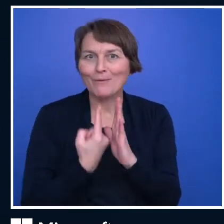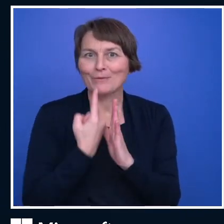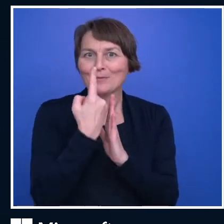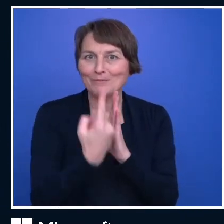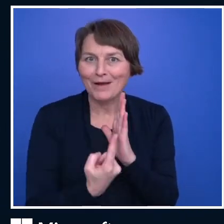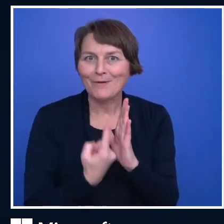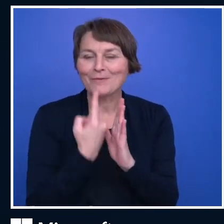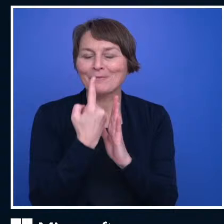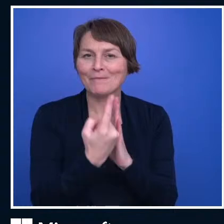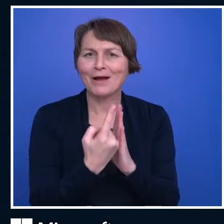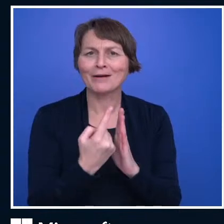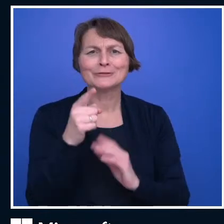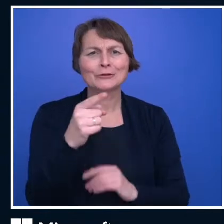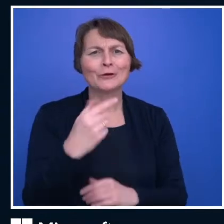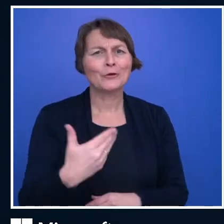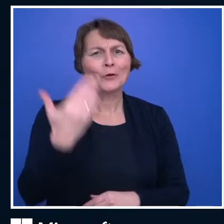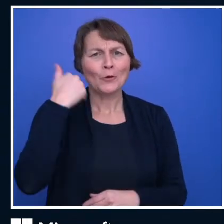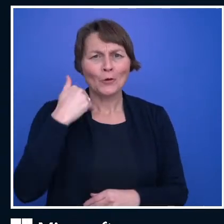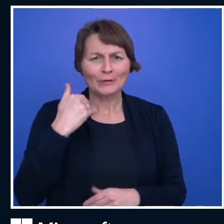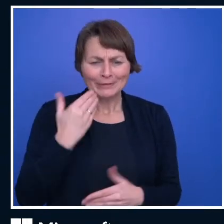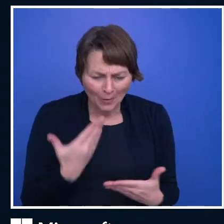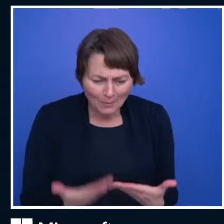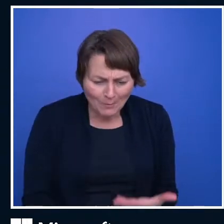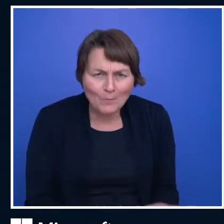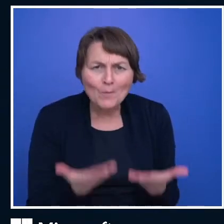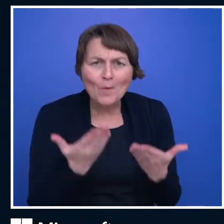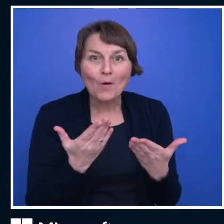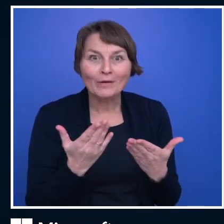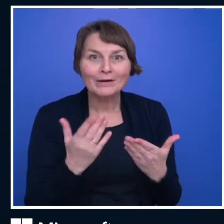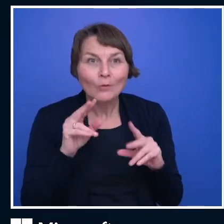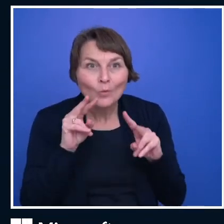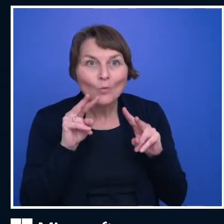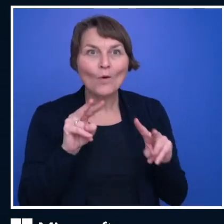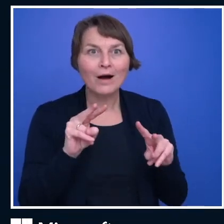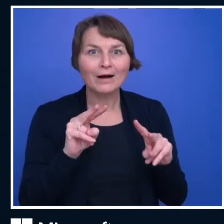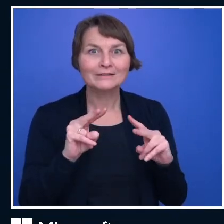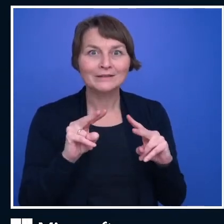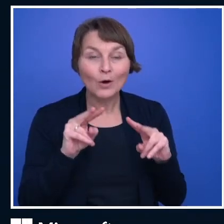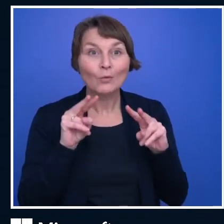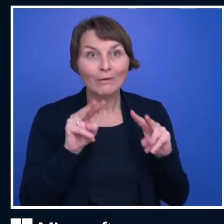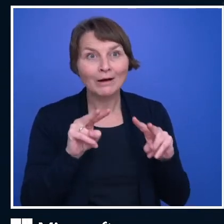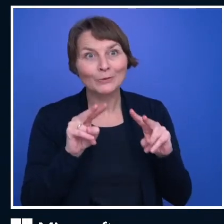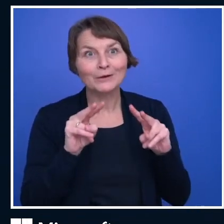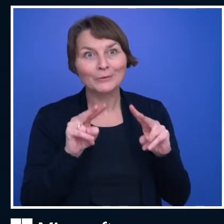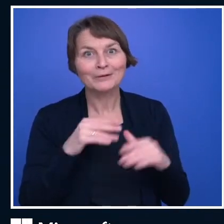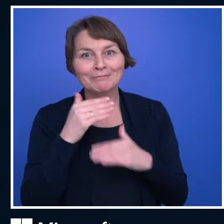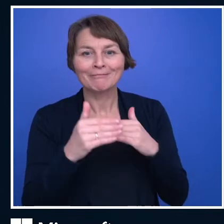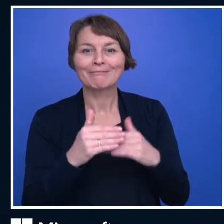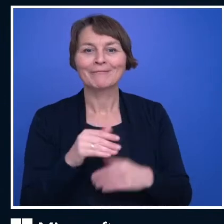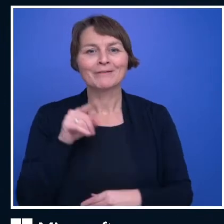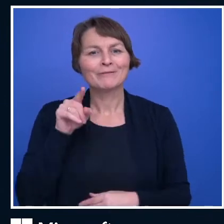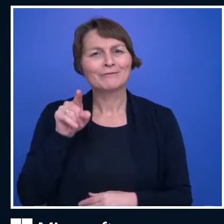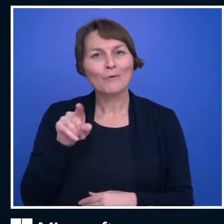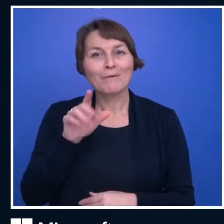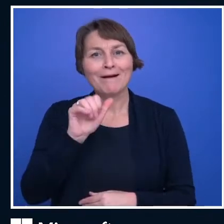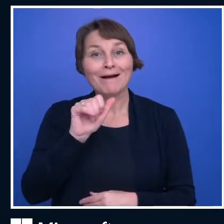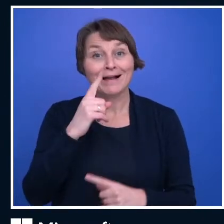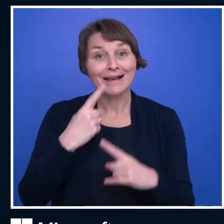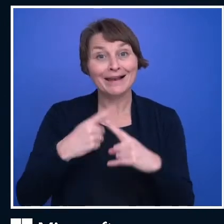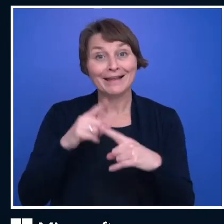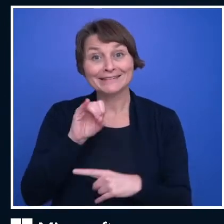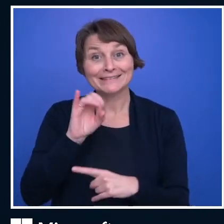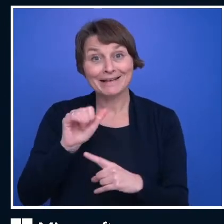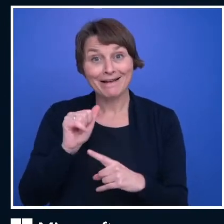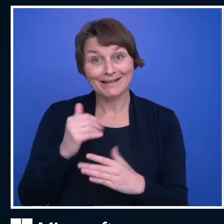this conference in the morning. But Alexia, who is our next speaker, she joins us. For her, it's quite early morning. Alexia is